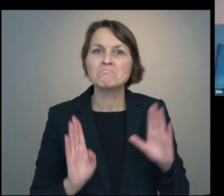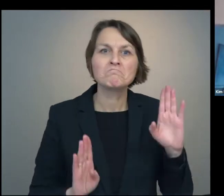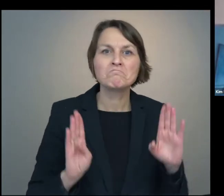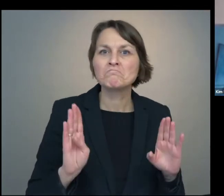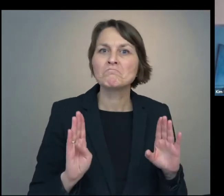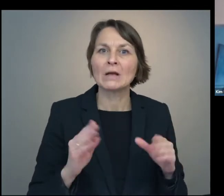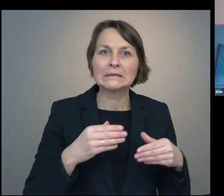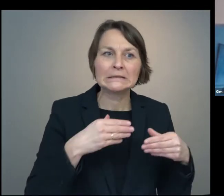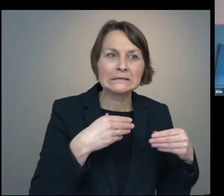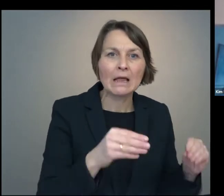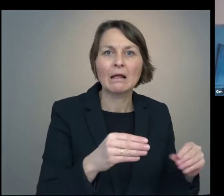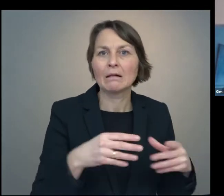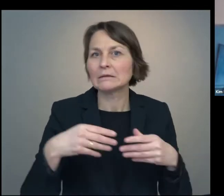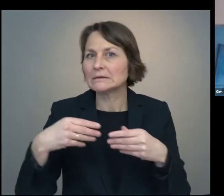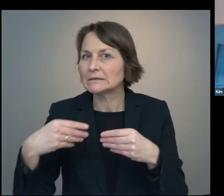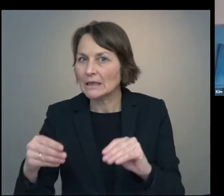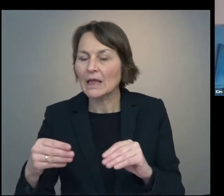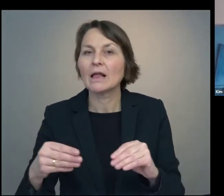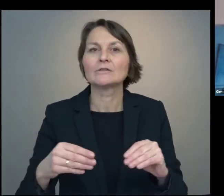pick up